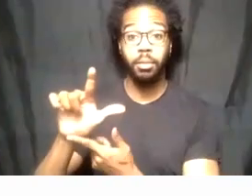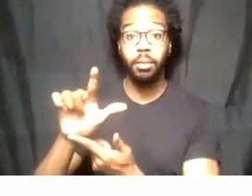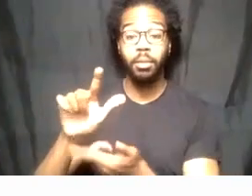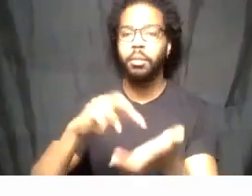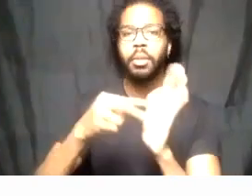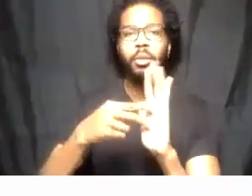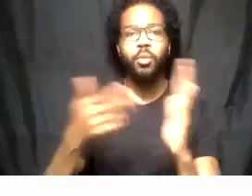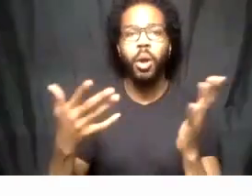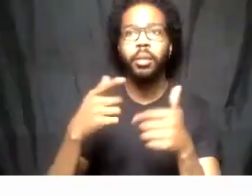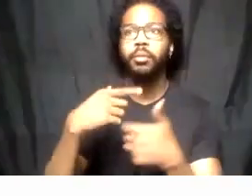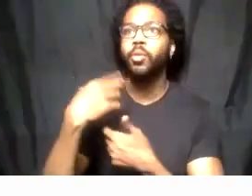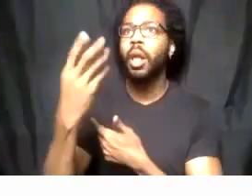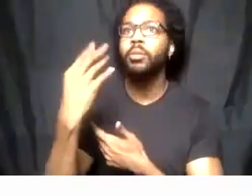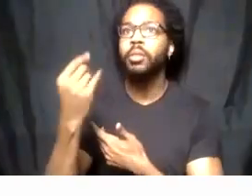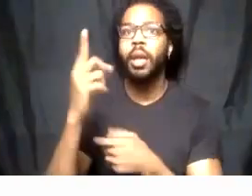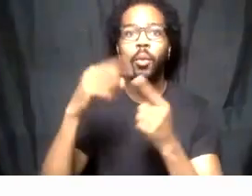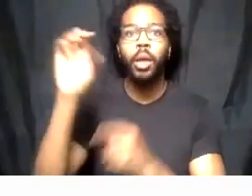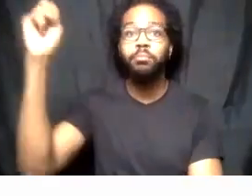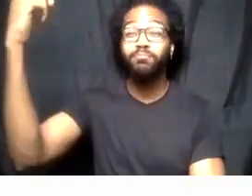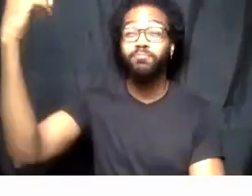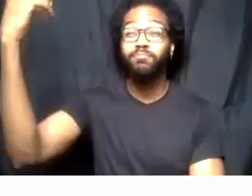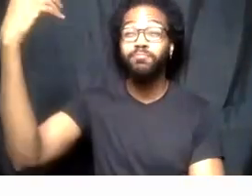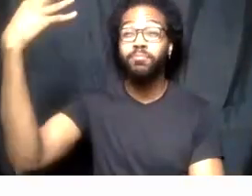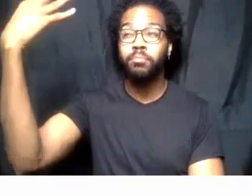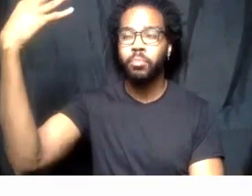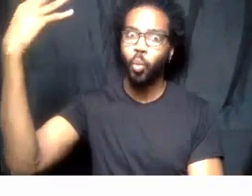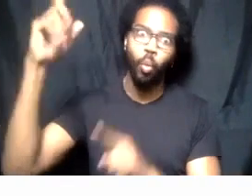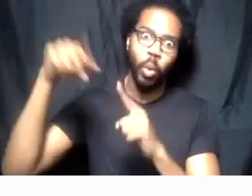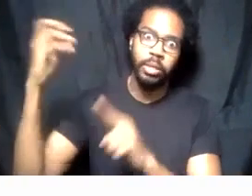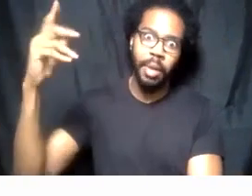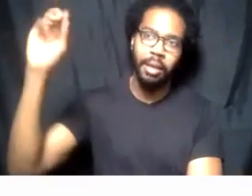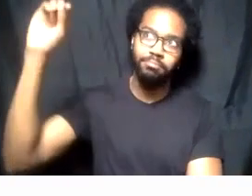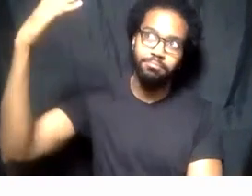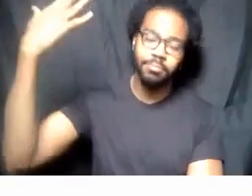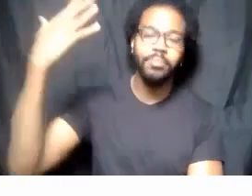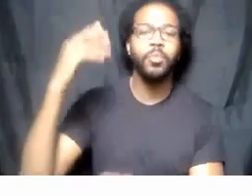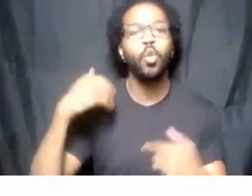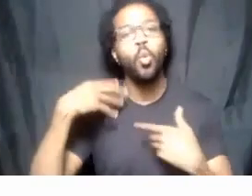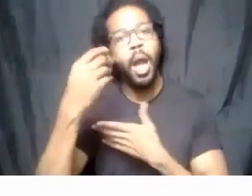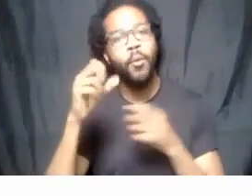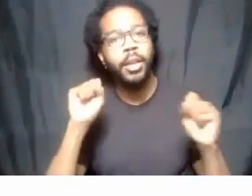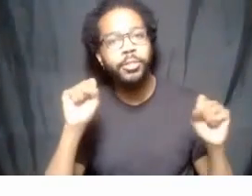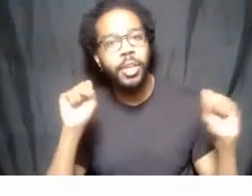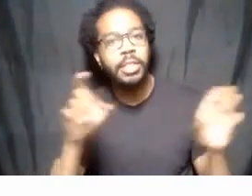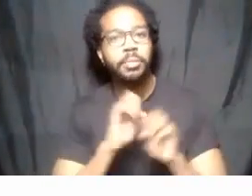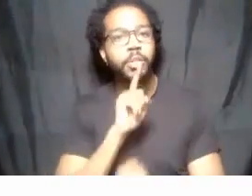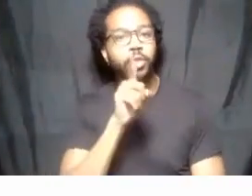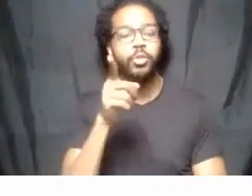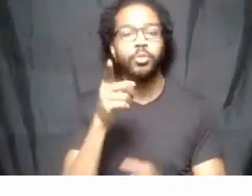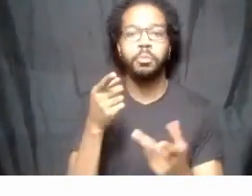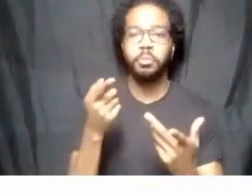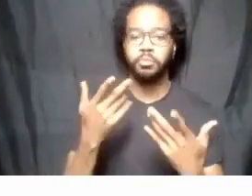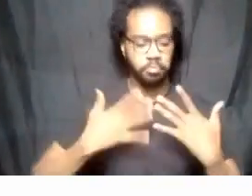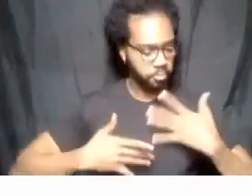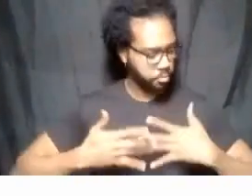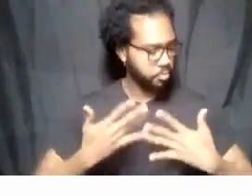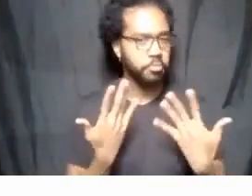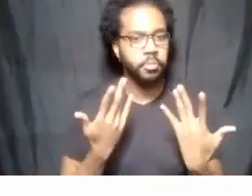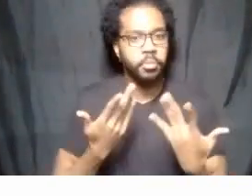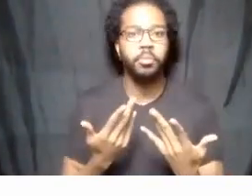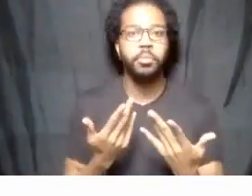getting outside when the sun finally returns and doing some exercise, just making sure that you're keeping a good distance from